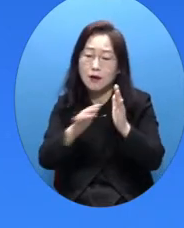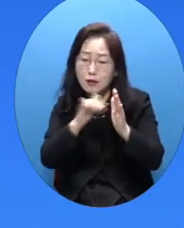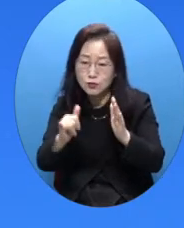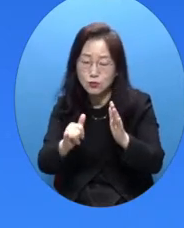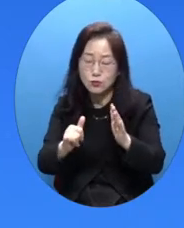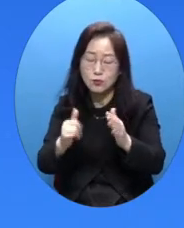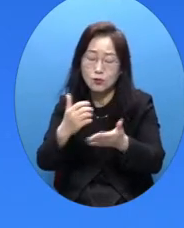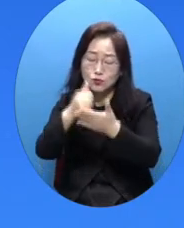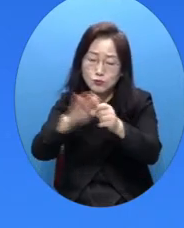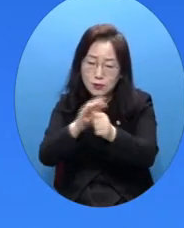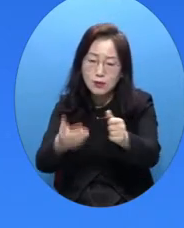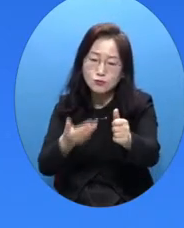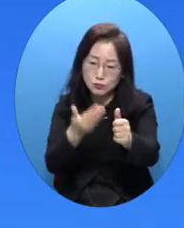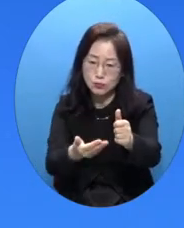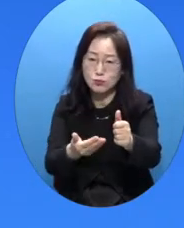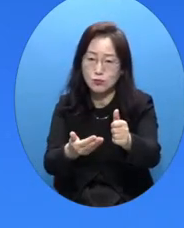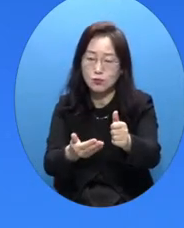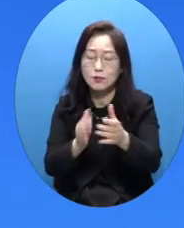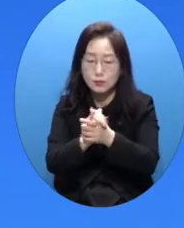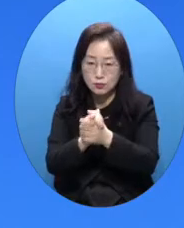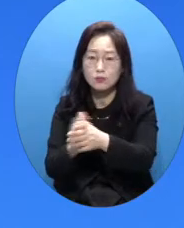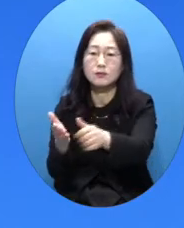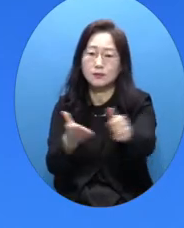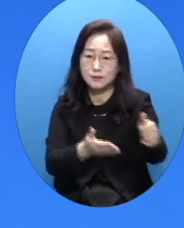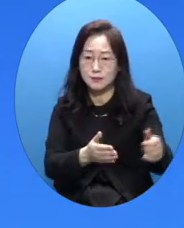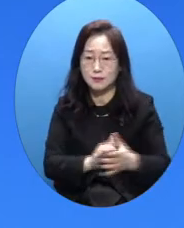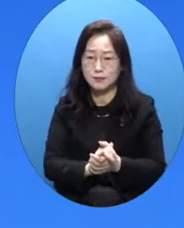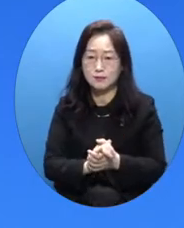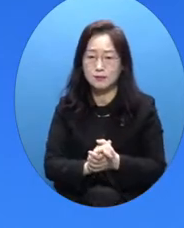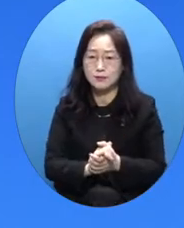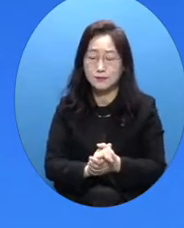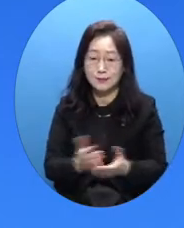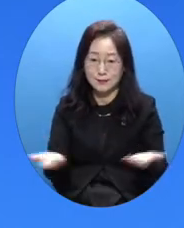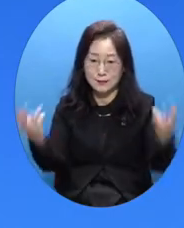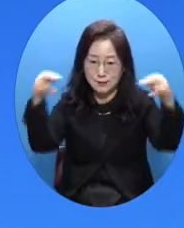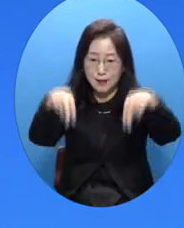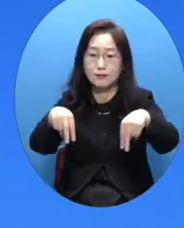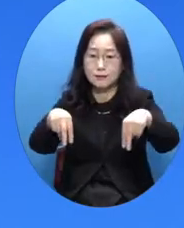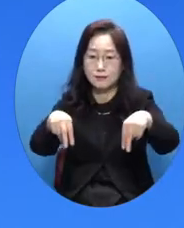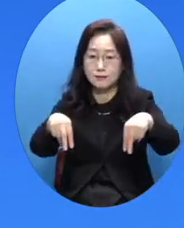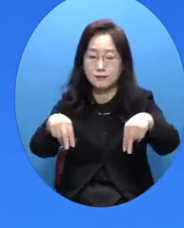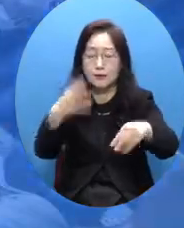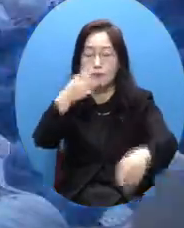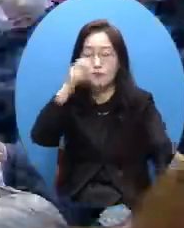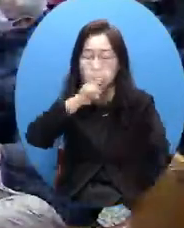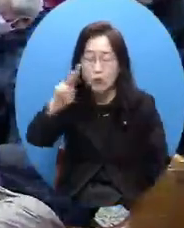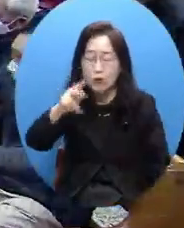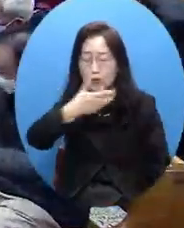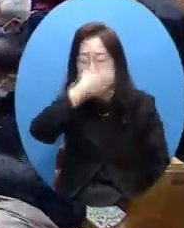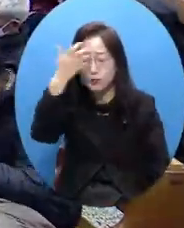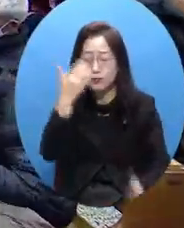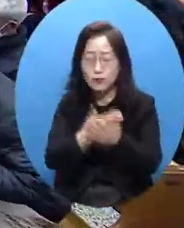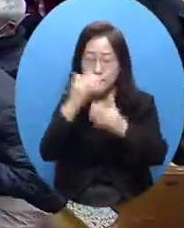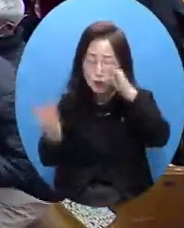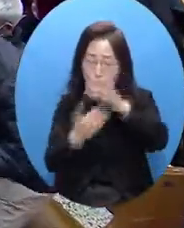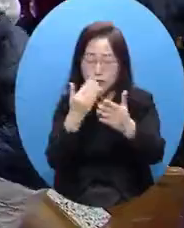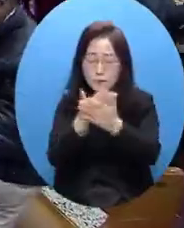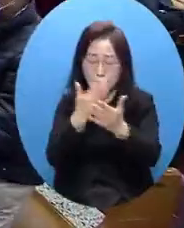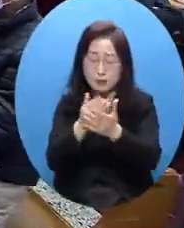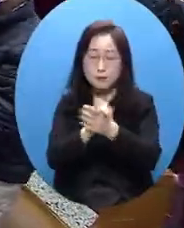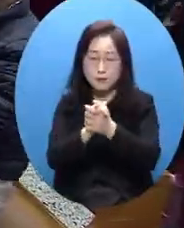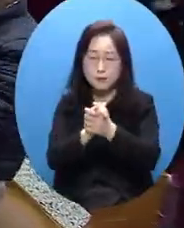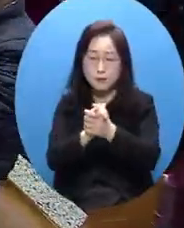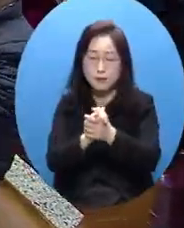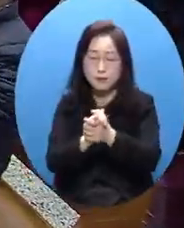Italian disaster let's pray for the parents let's all stand up and pray Lord